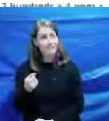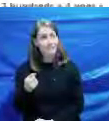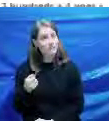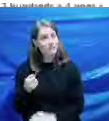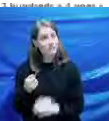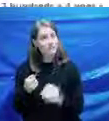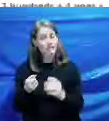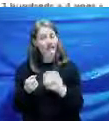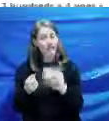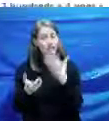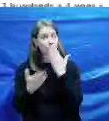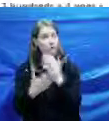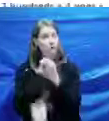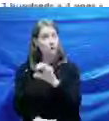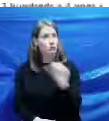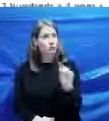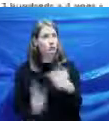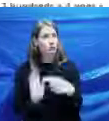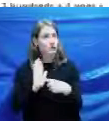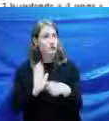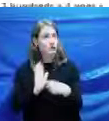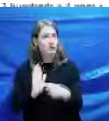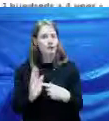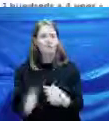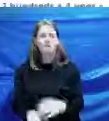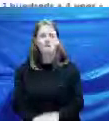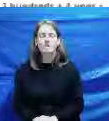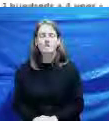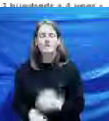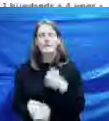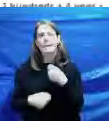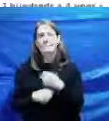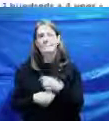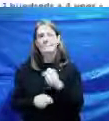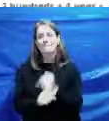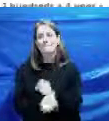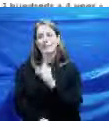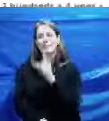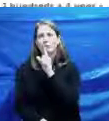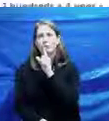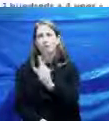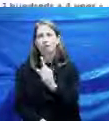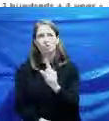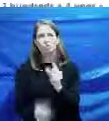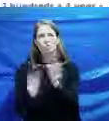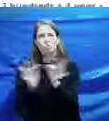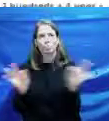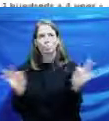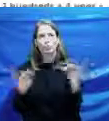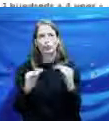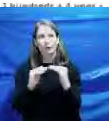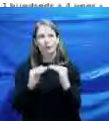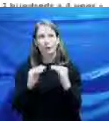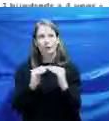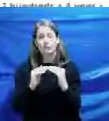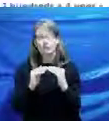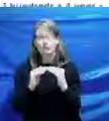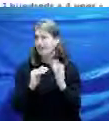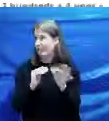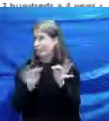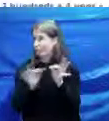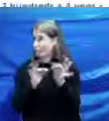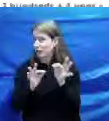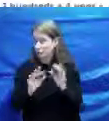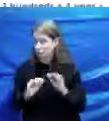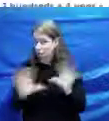aligned. Make true equations, just that direction, you know, tells you something is elevating there. Write one